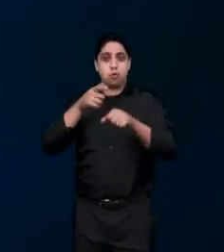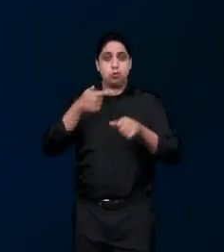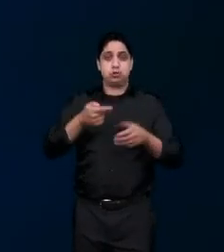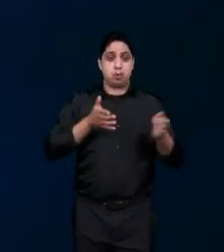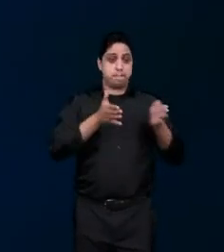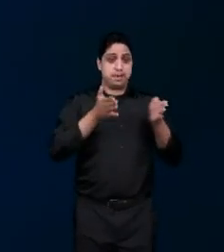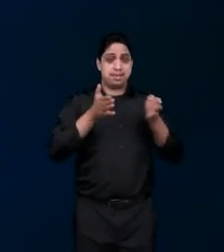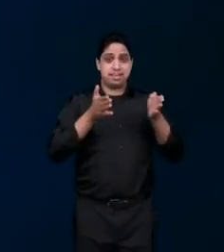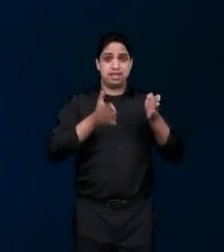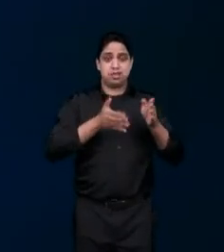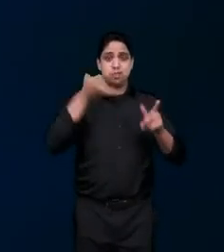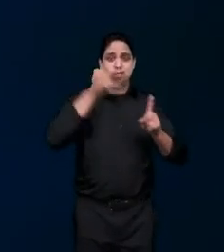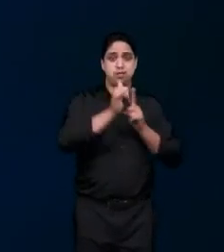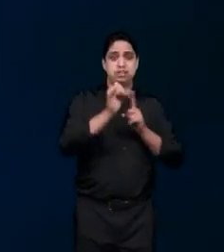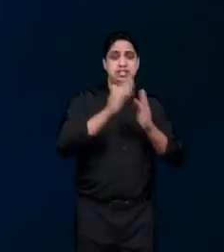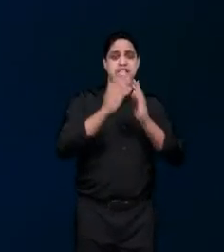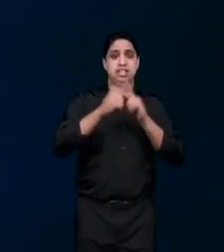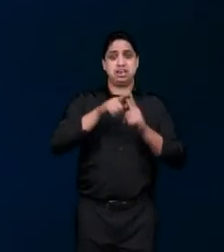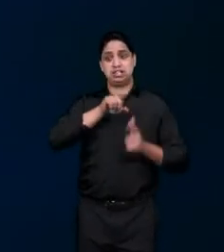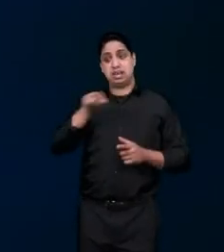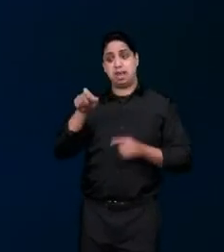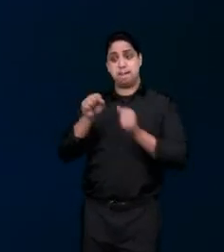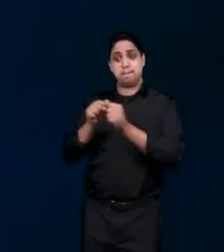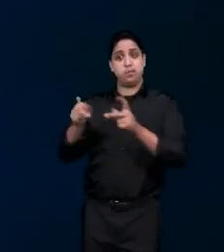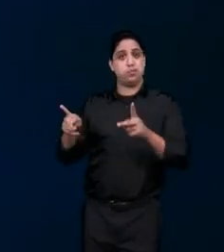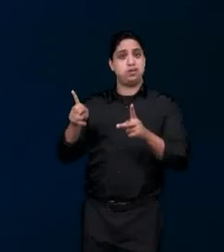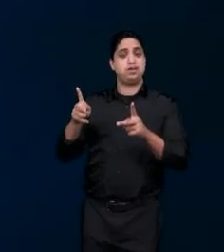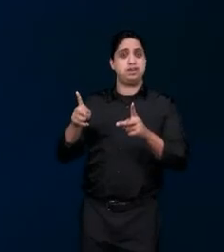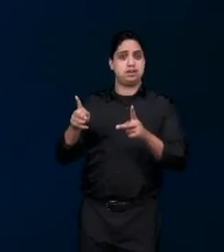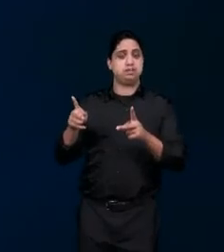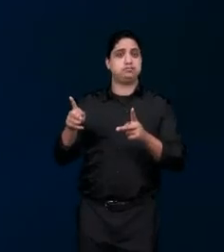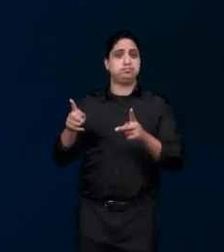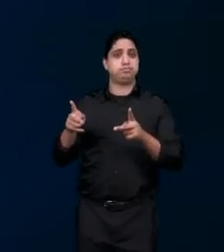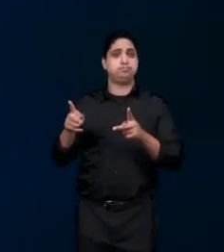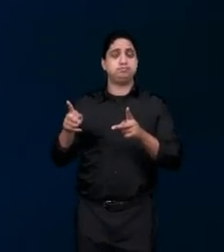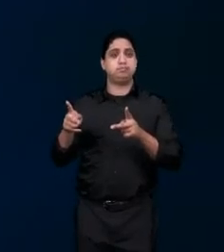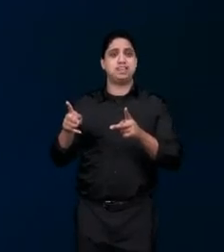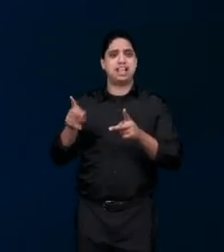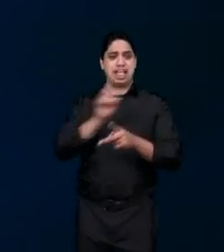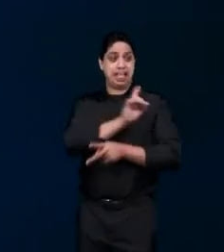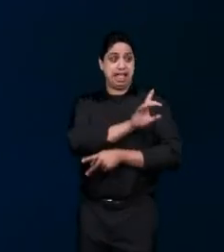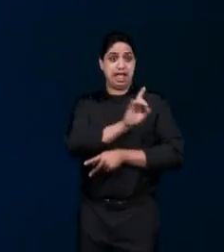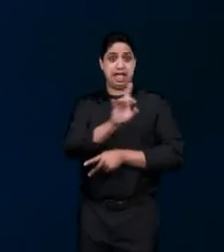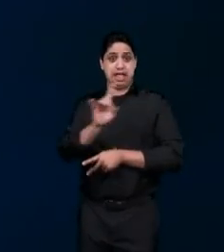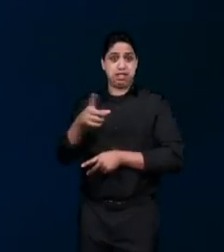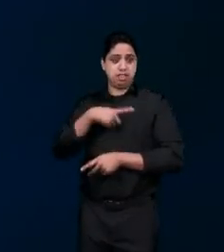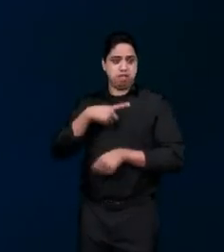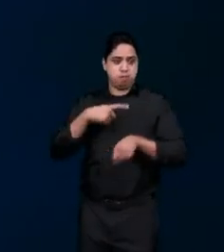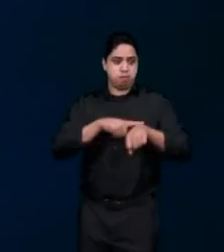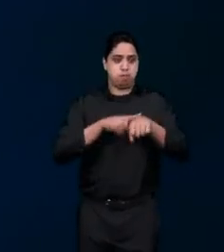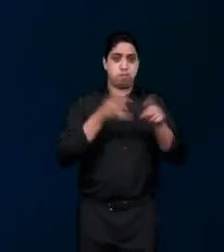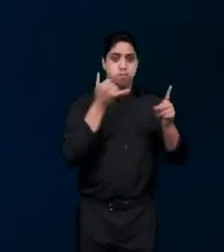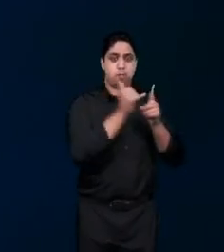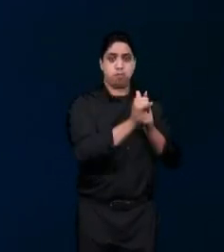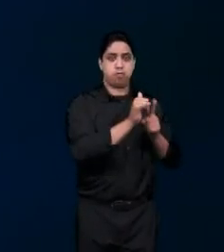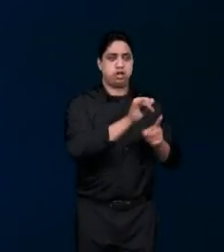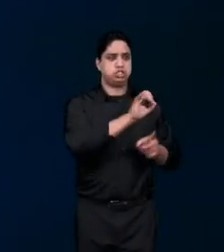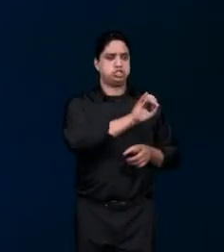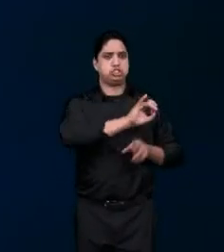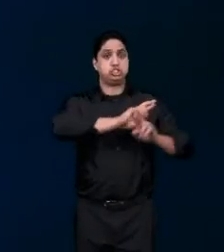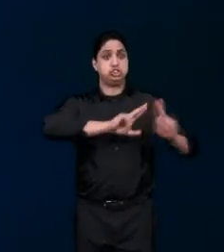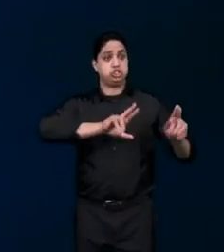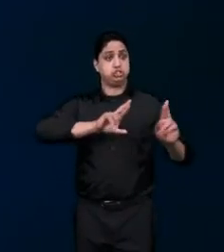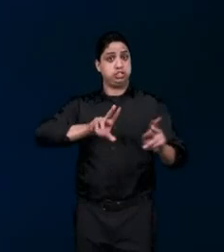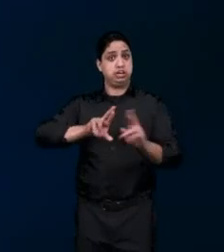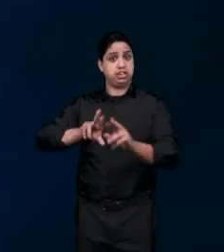of Revelation. Each church has experienced a prophetic and poetic moment. The church of Ephesus